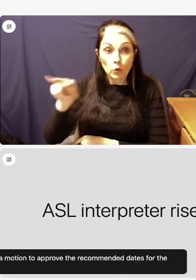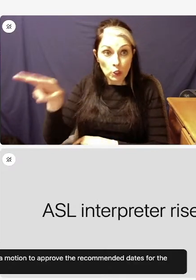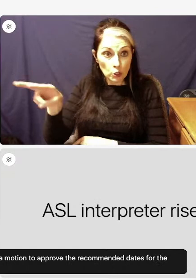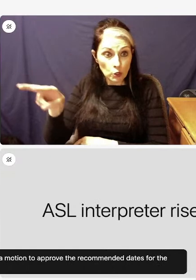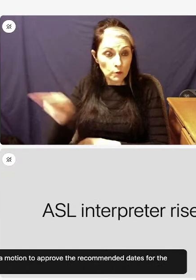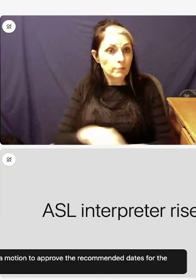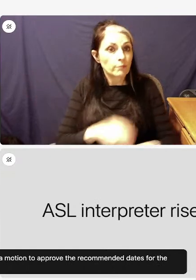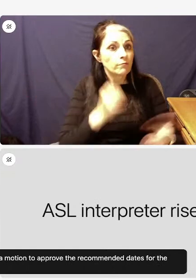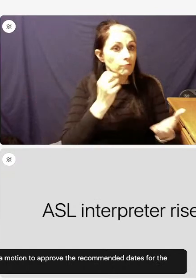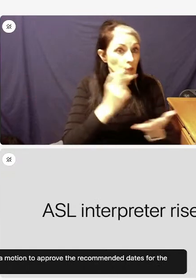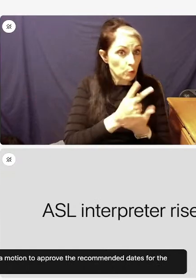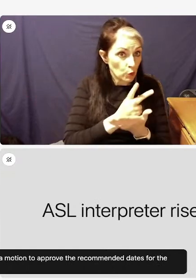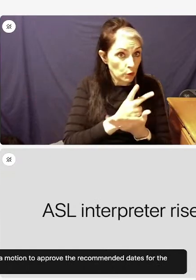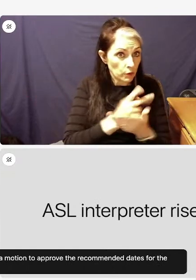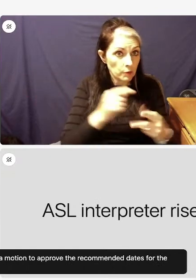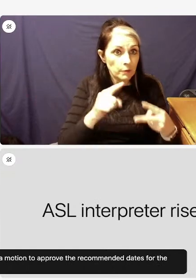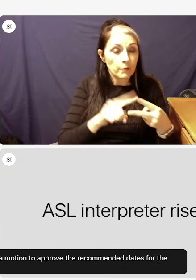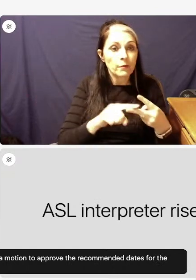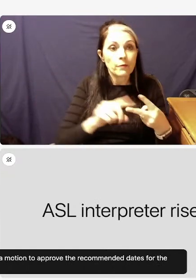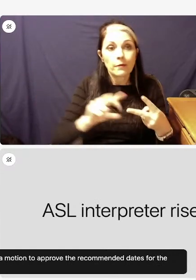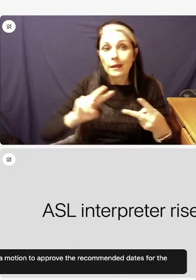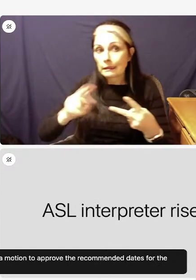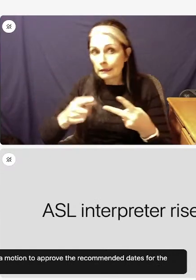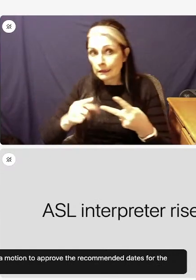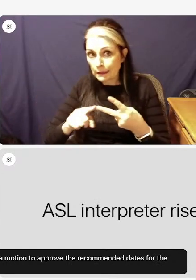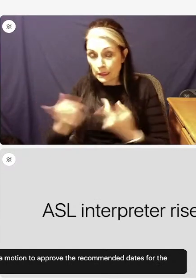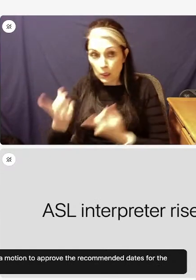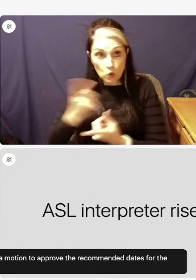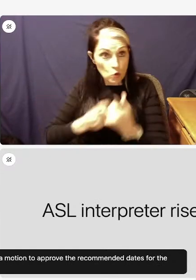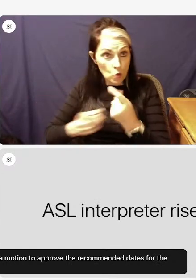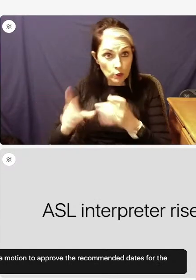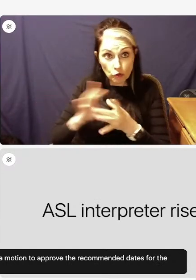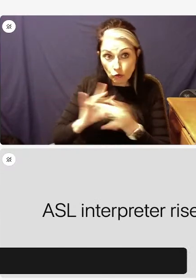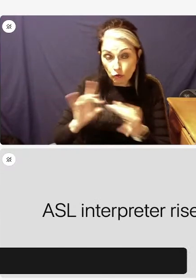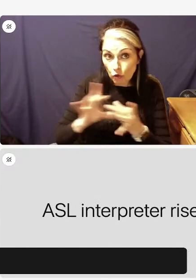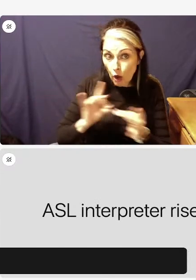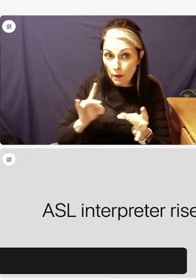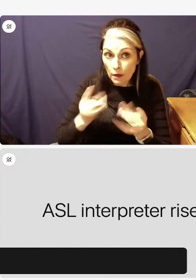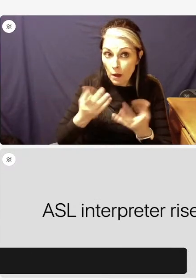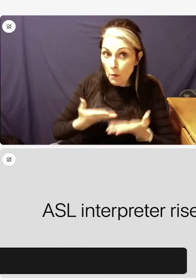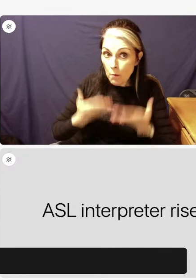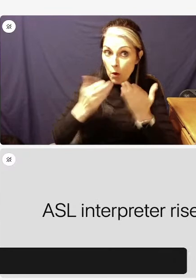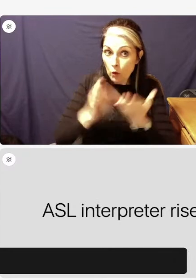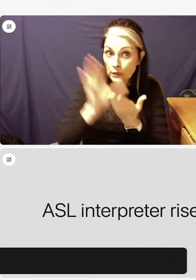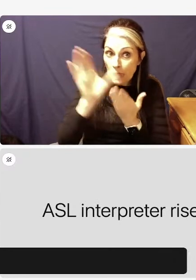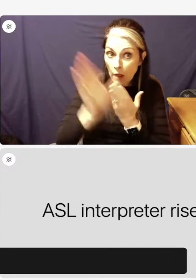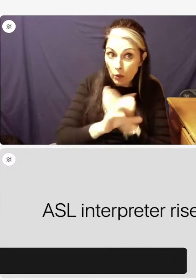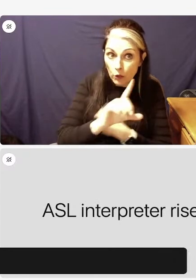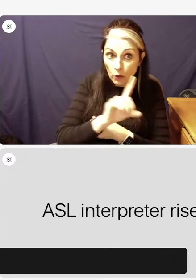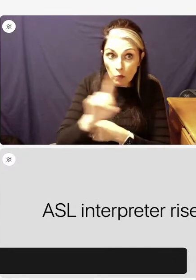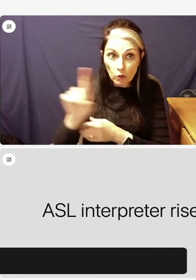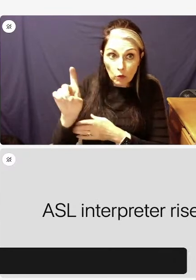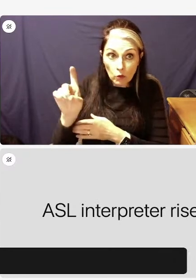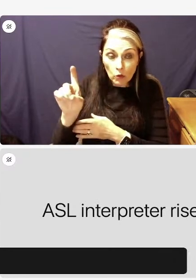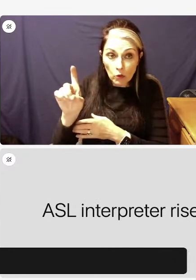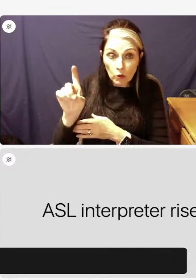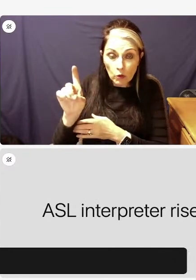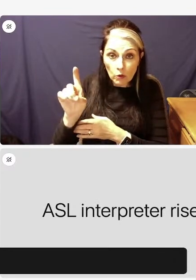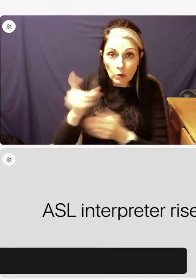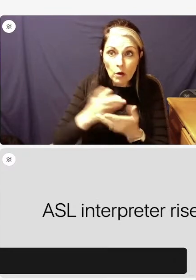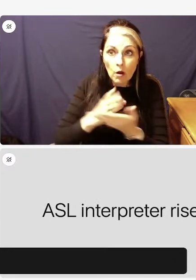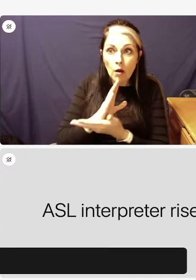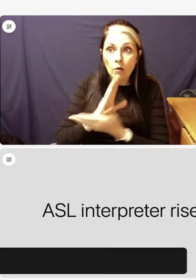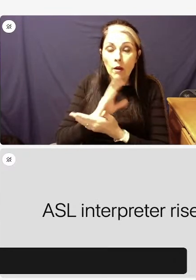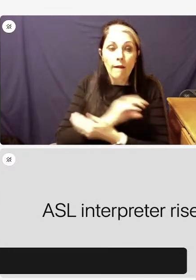motion approved we have a second second any questions or comments about the proposed calendar all right